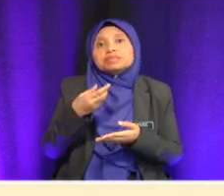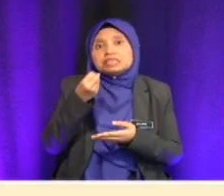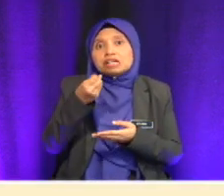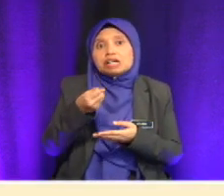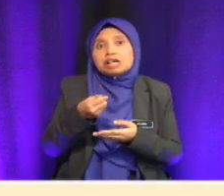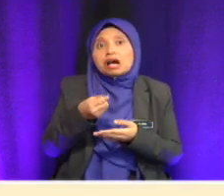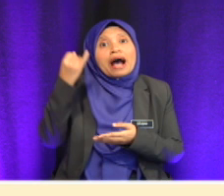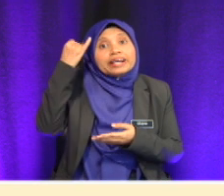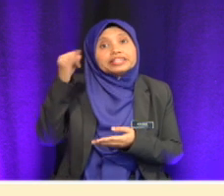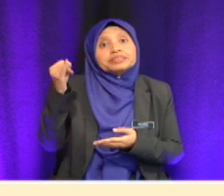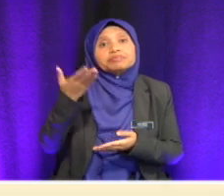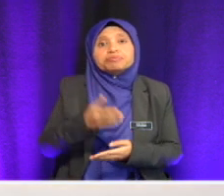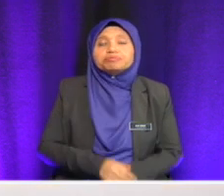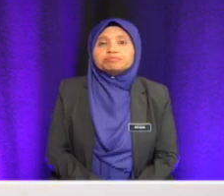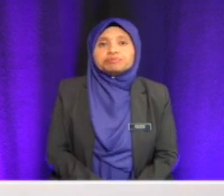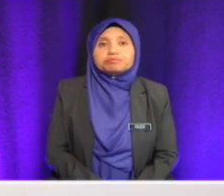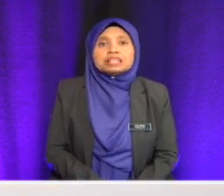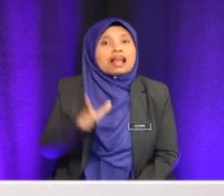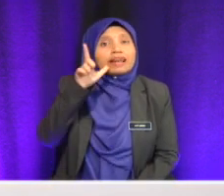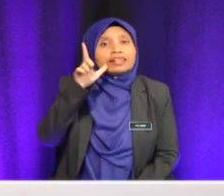Can I have a volunteer, please? Yes, Laili.